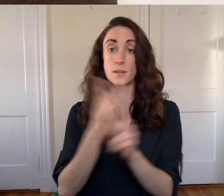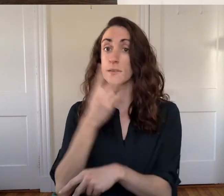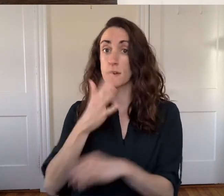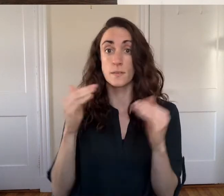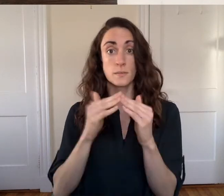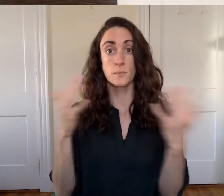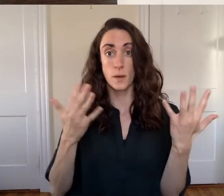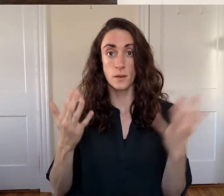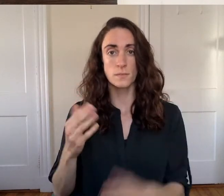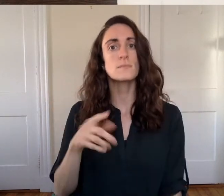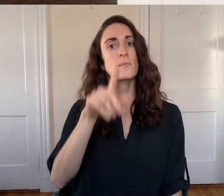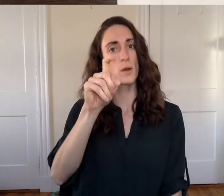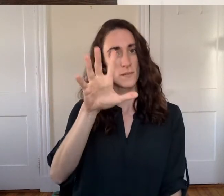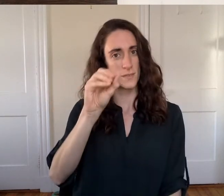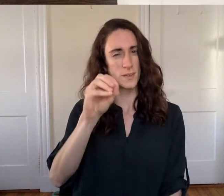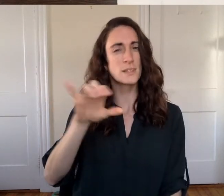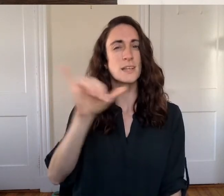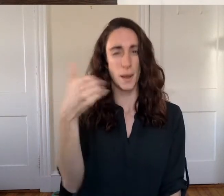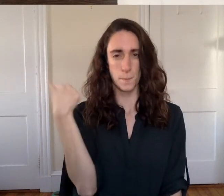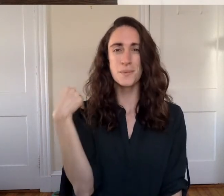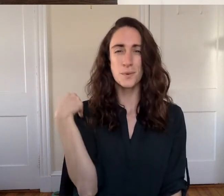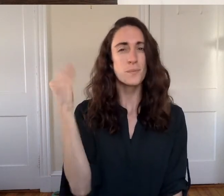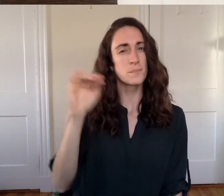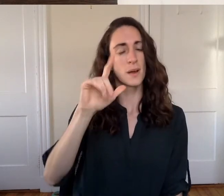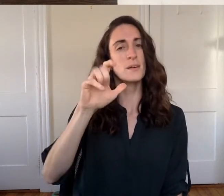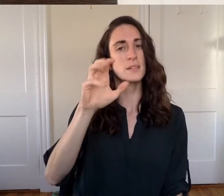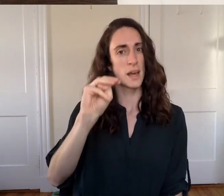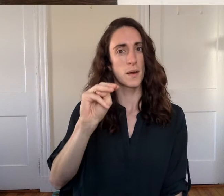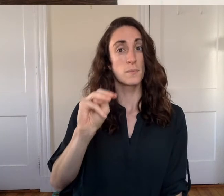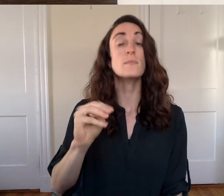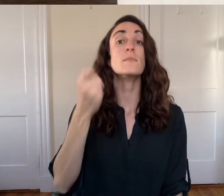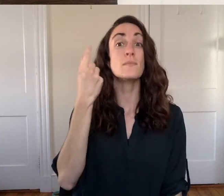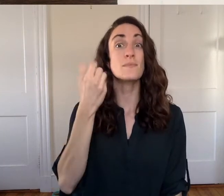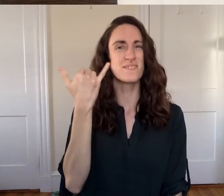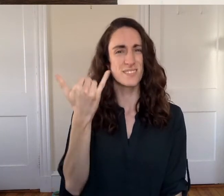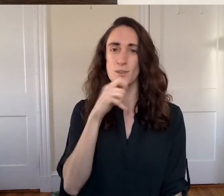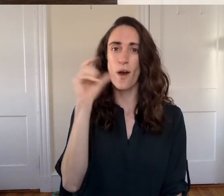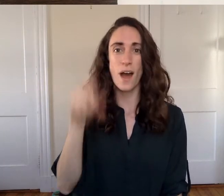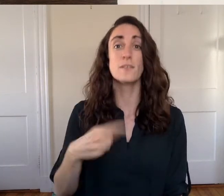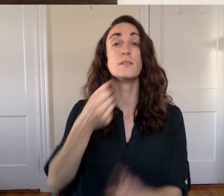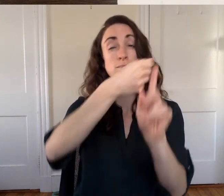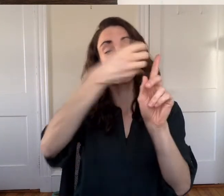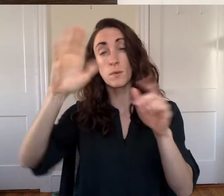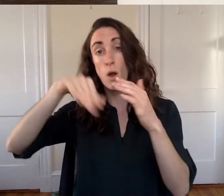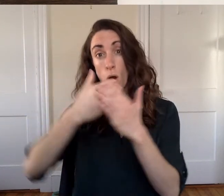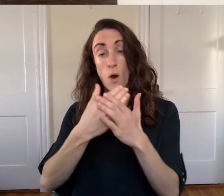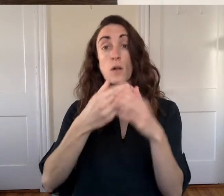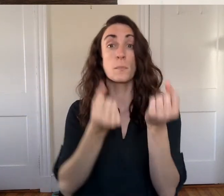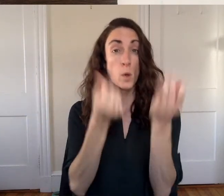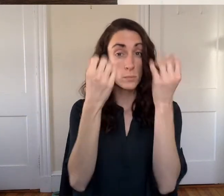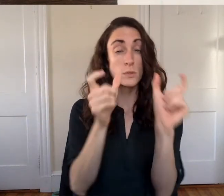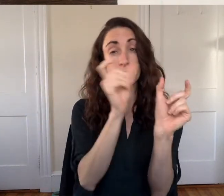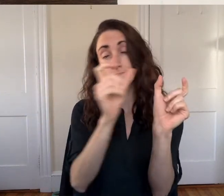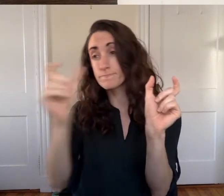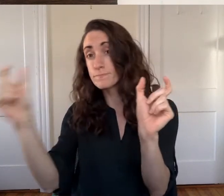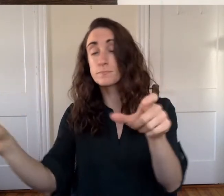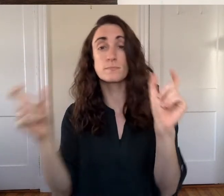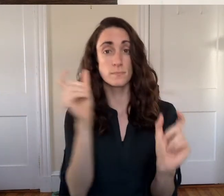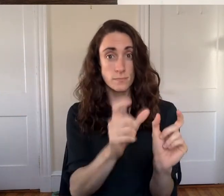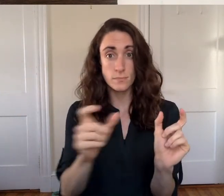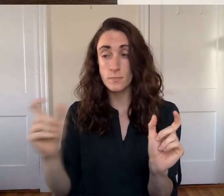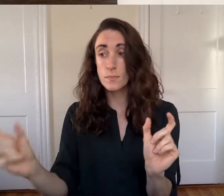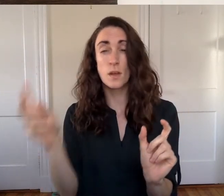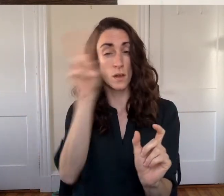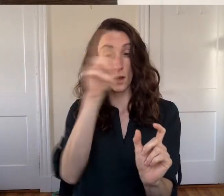50. So the LCM, which is the smallest collection of prime factors that satisfies both prime factorizations, is 2